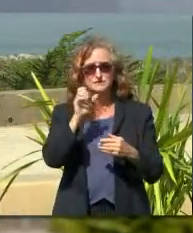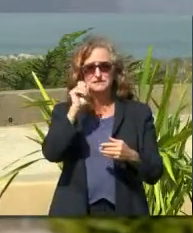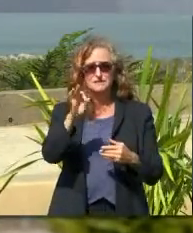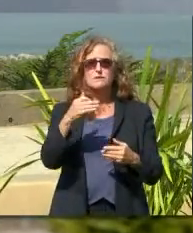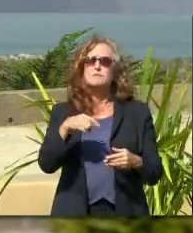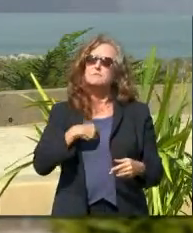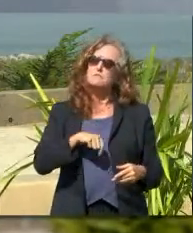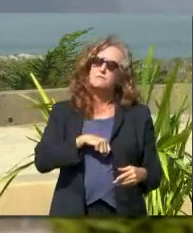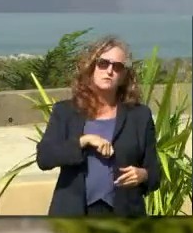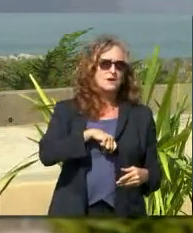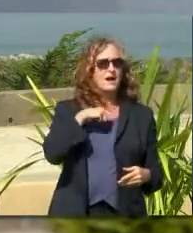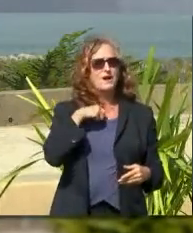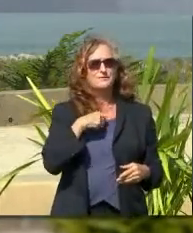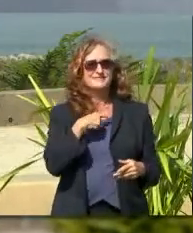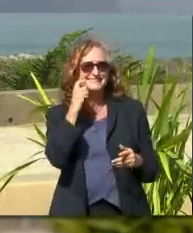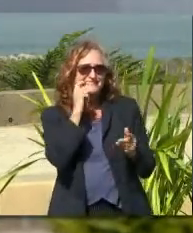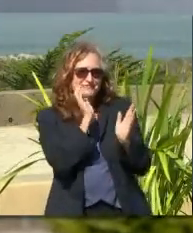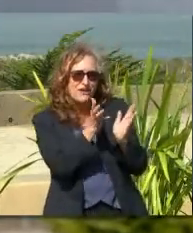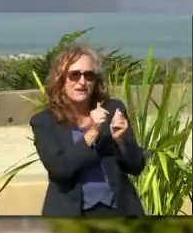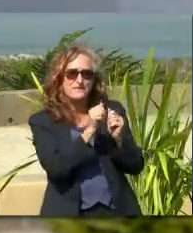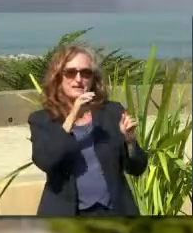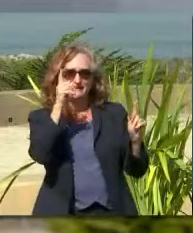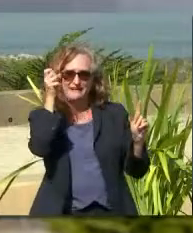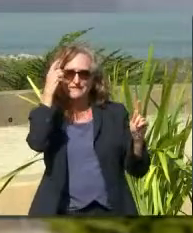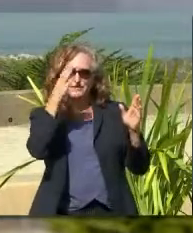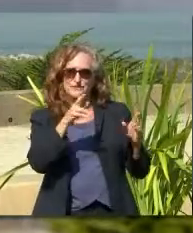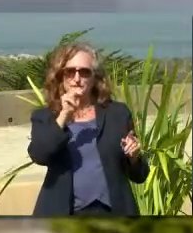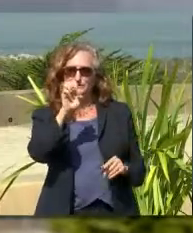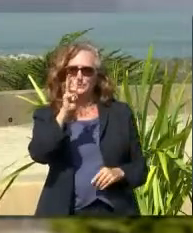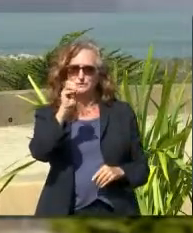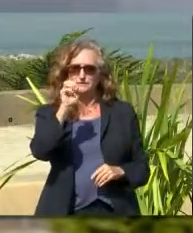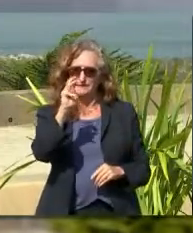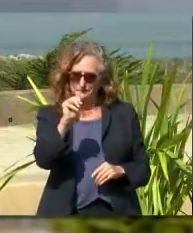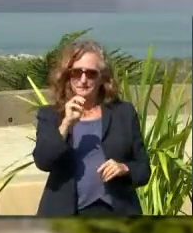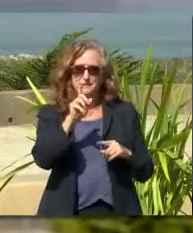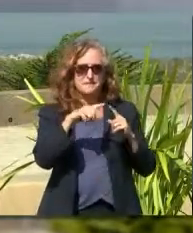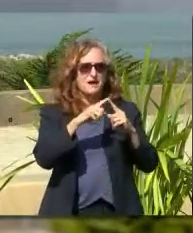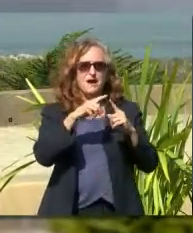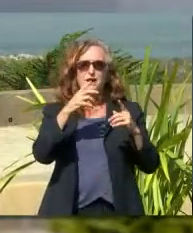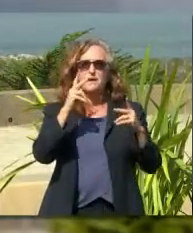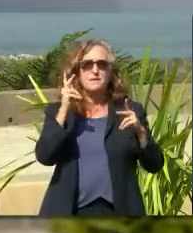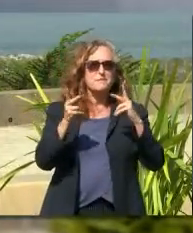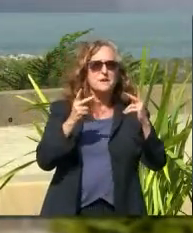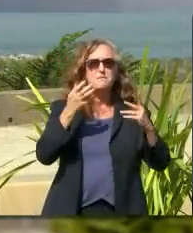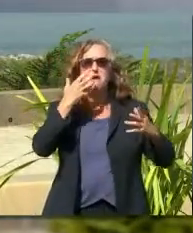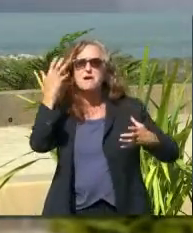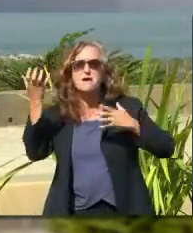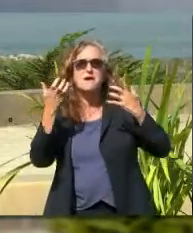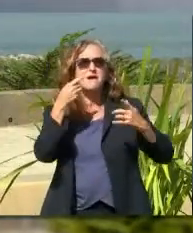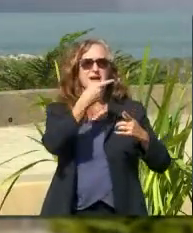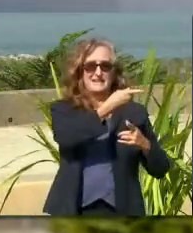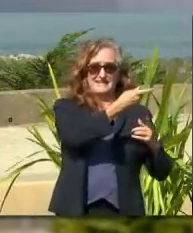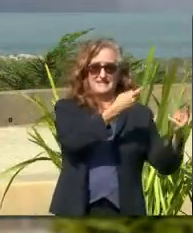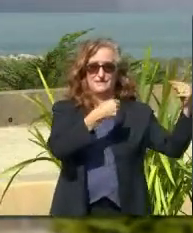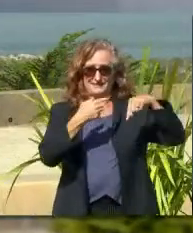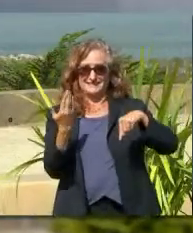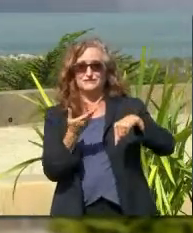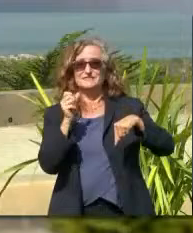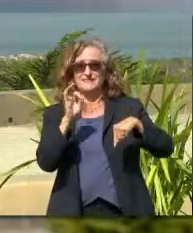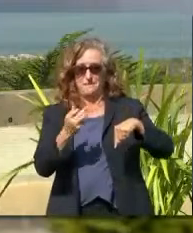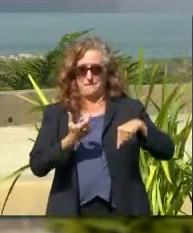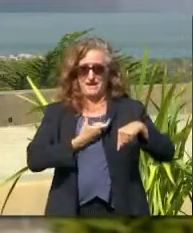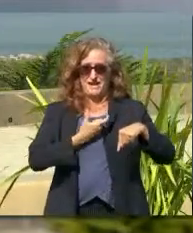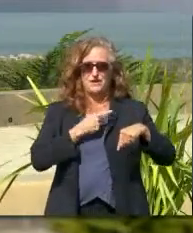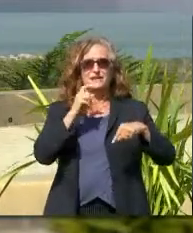is doing. And I was just talking to Governor Newsom about the big uproar when he was mayor, when he implemented